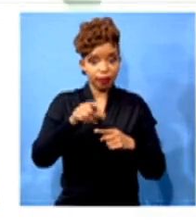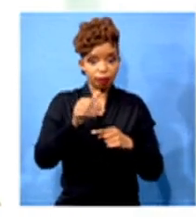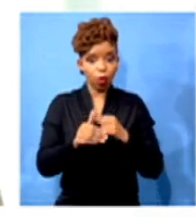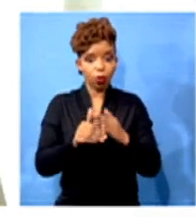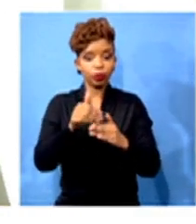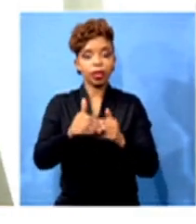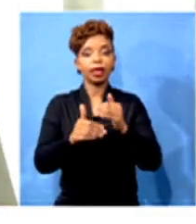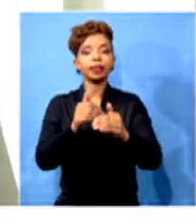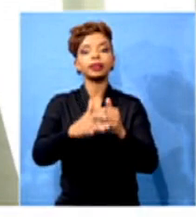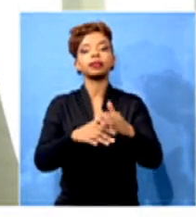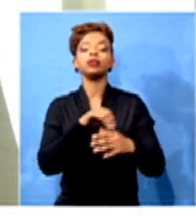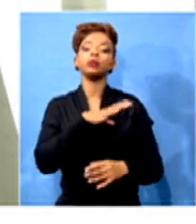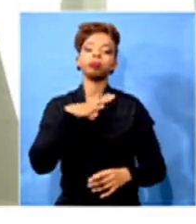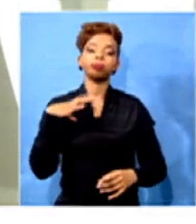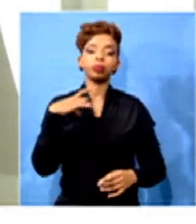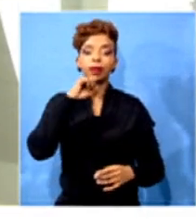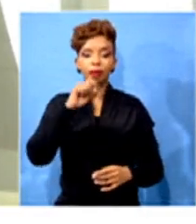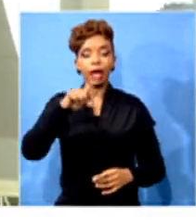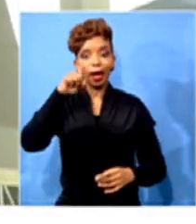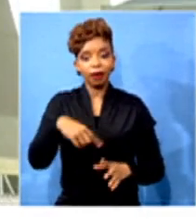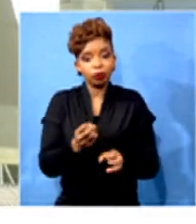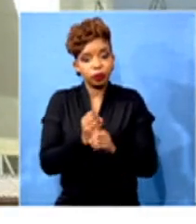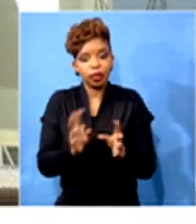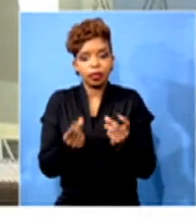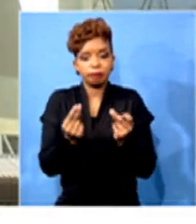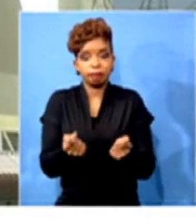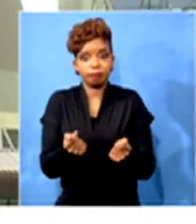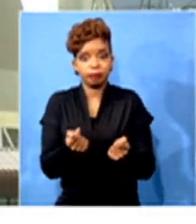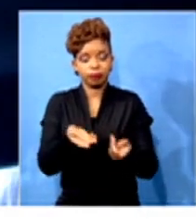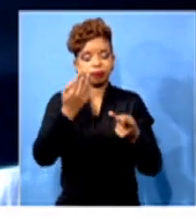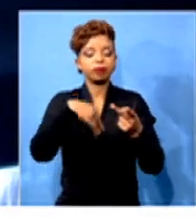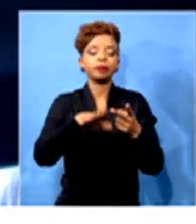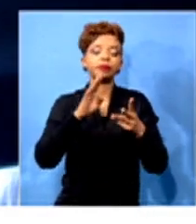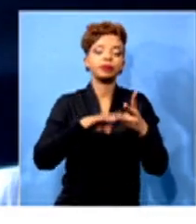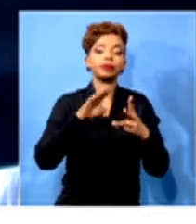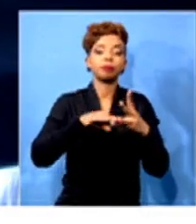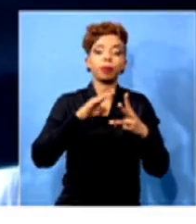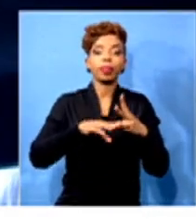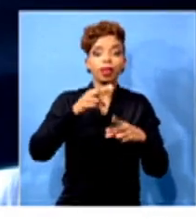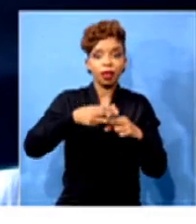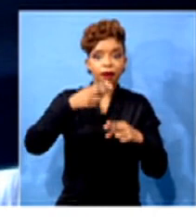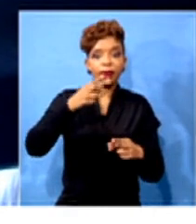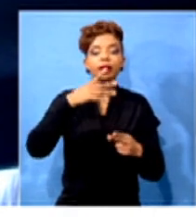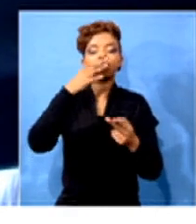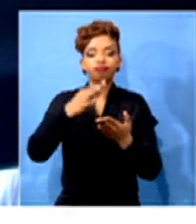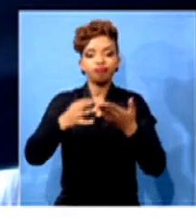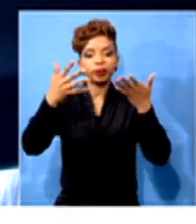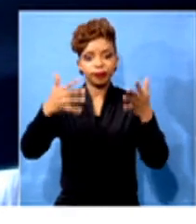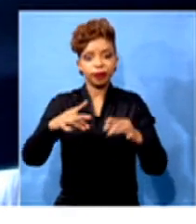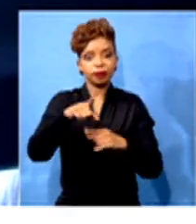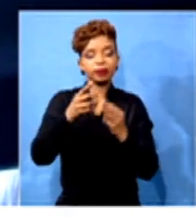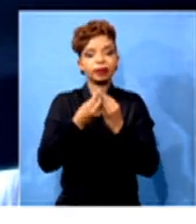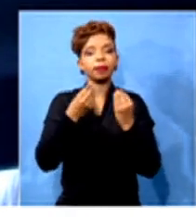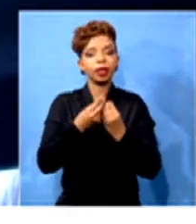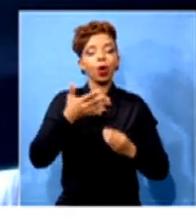we do need this capacity urgently. And then the third and final step that we did recommend, which is something we really wanted to